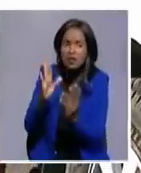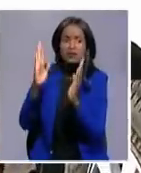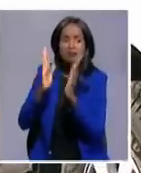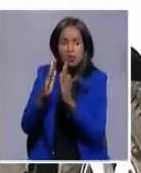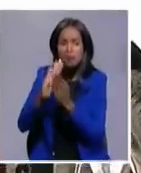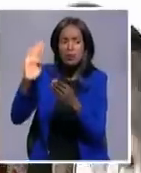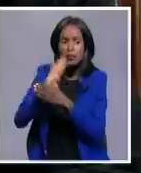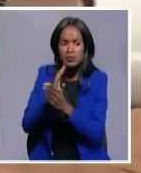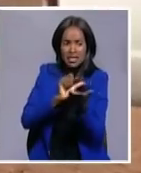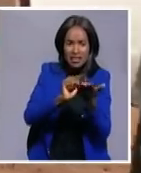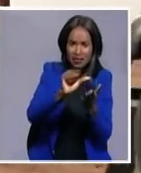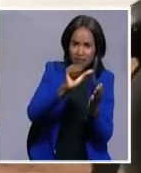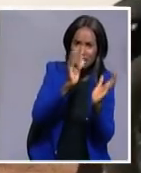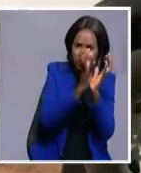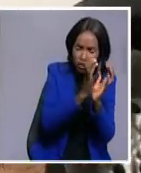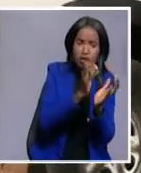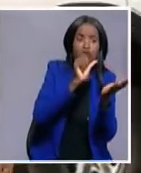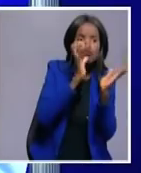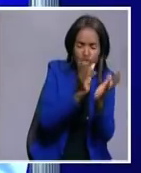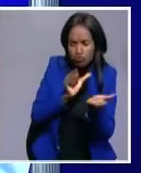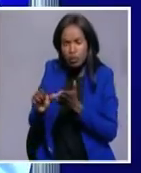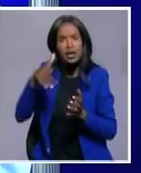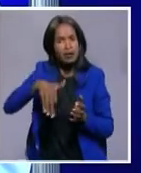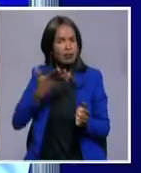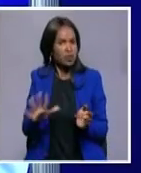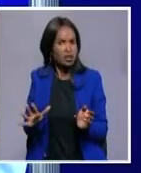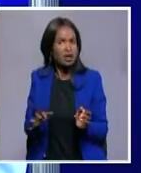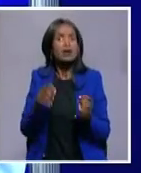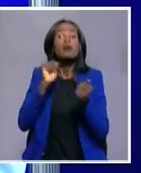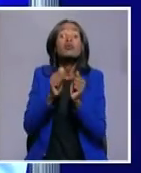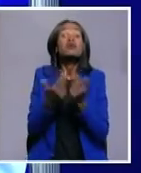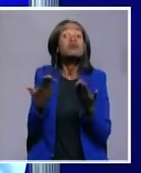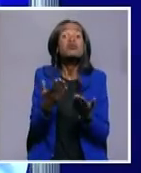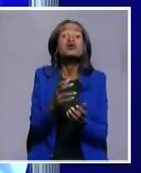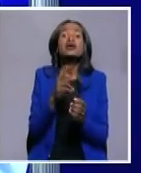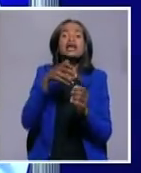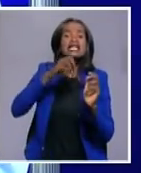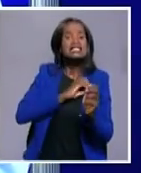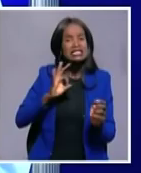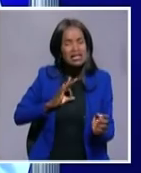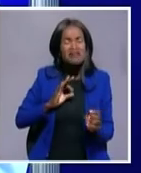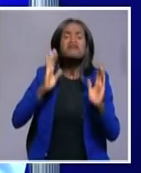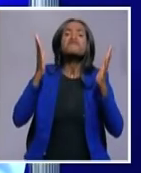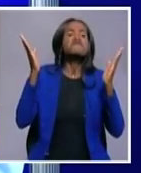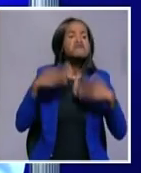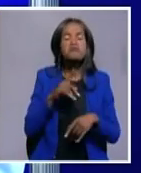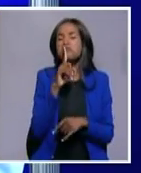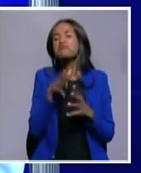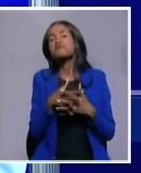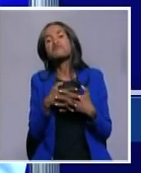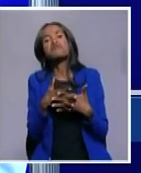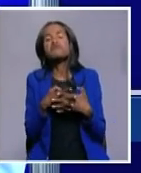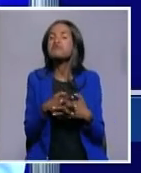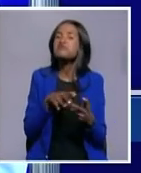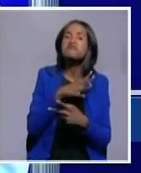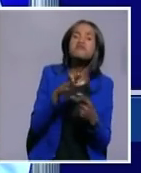water. And if they can manage to do that, I can assure you that capability is